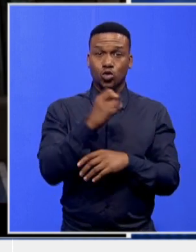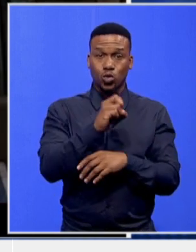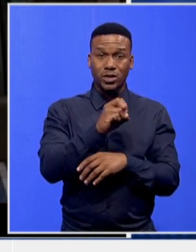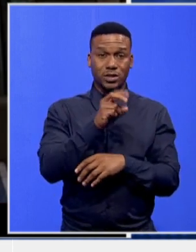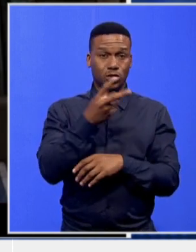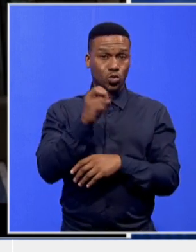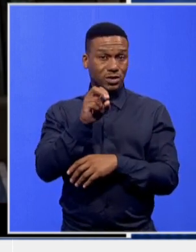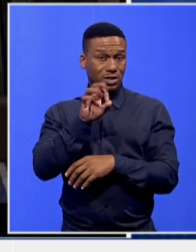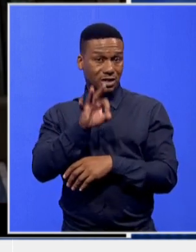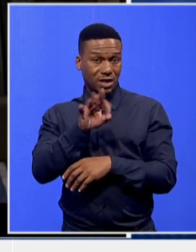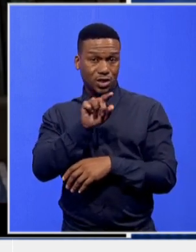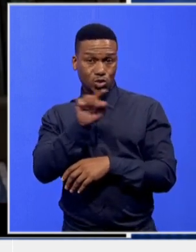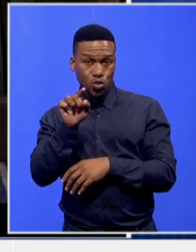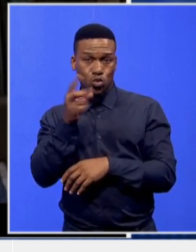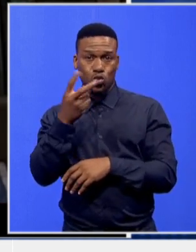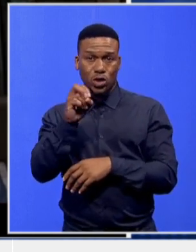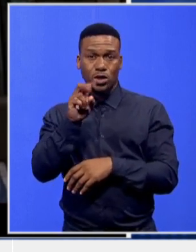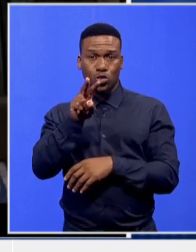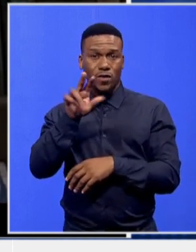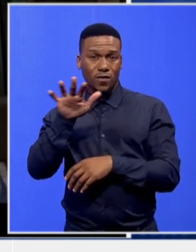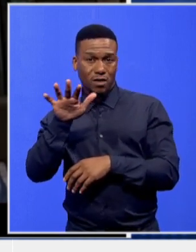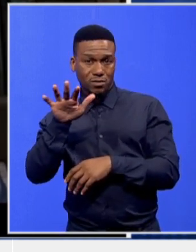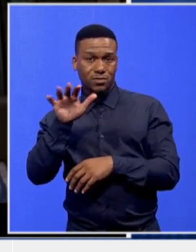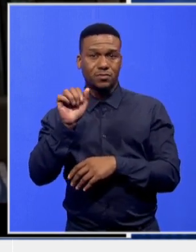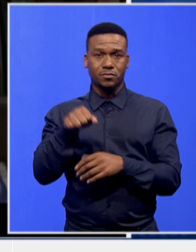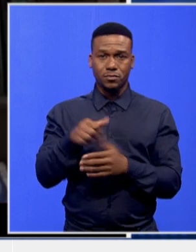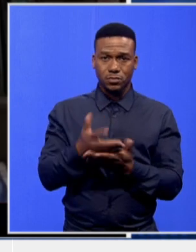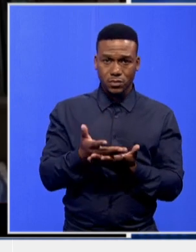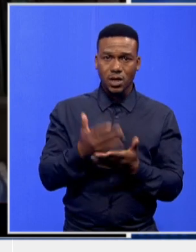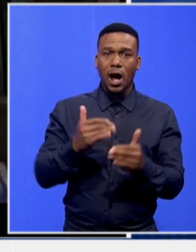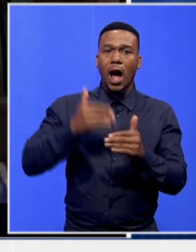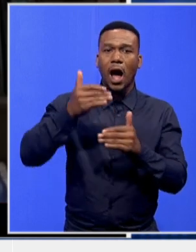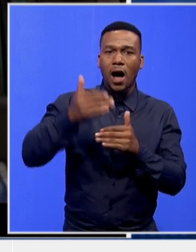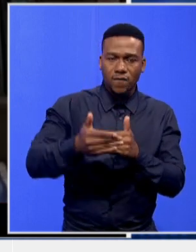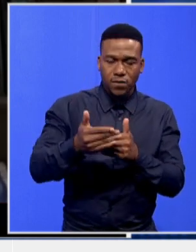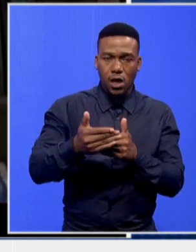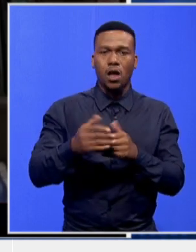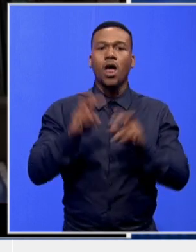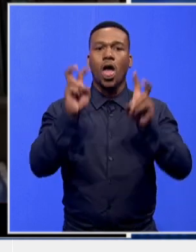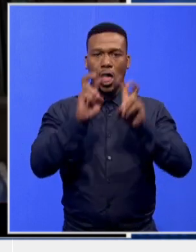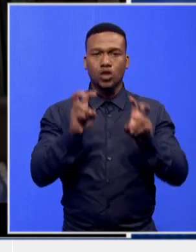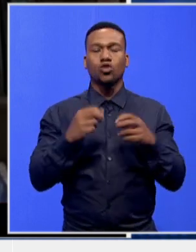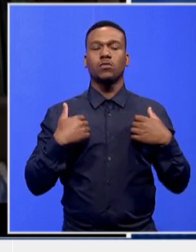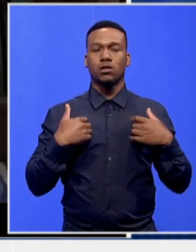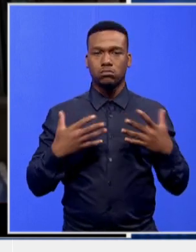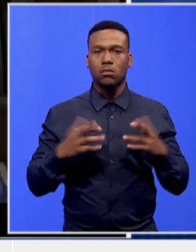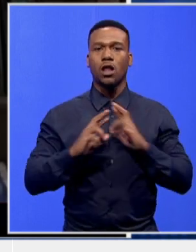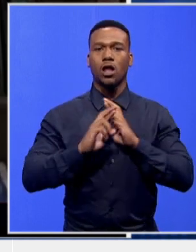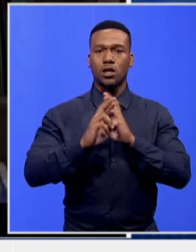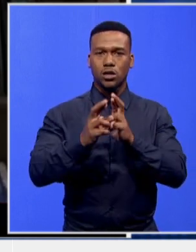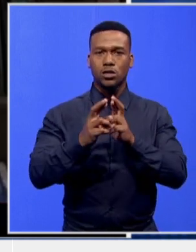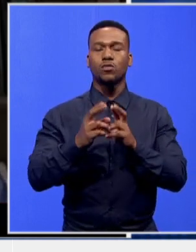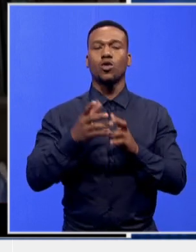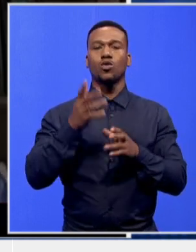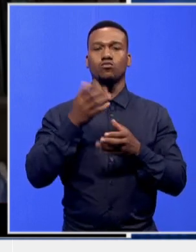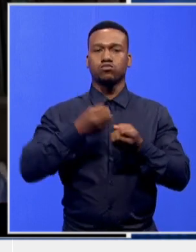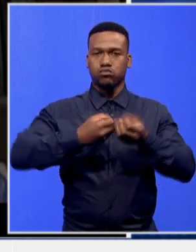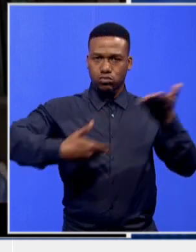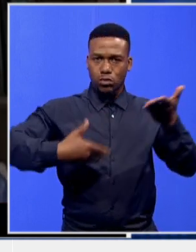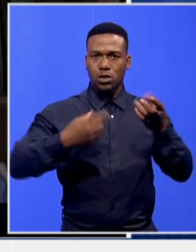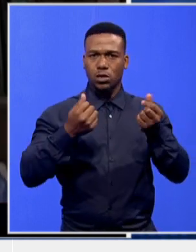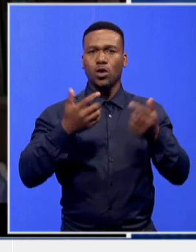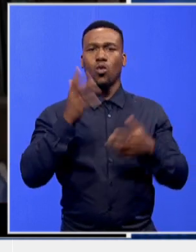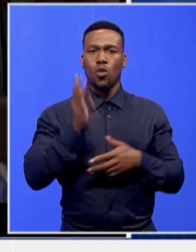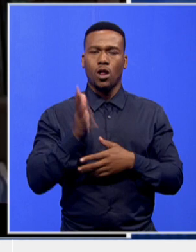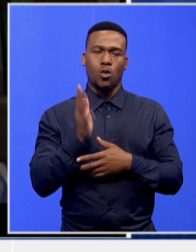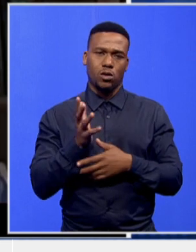and 25. And after that, Eskom will have to report in its annual financial statements. So it